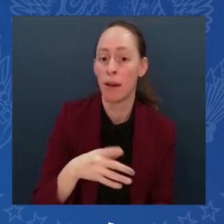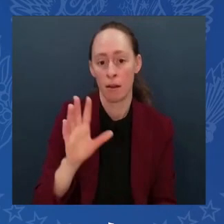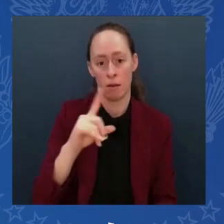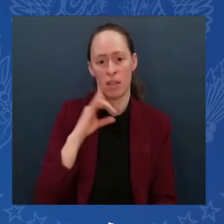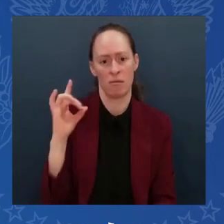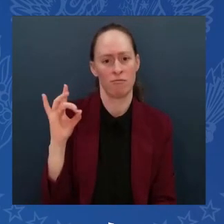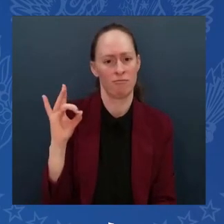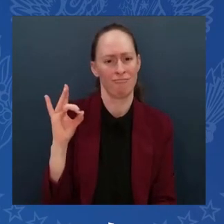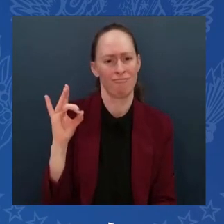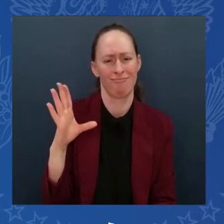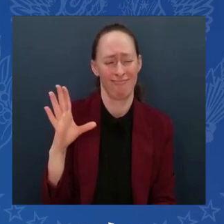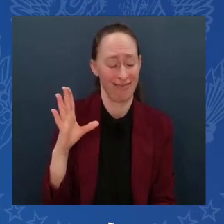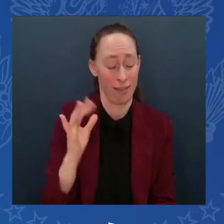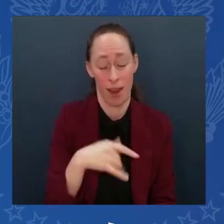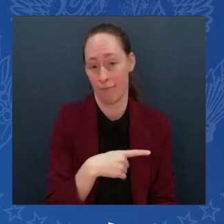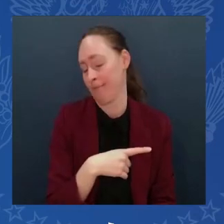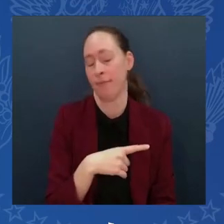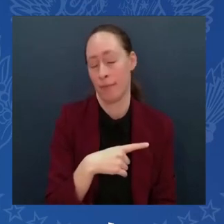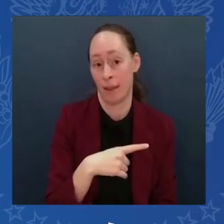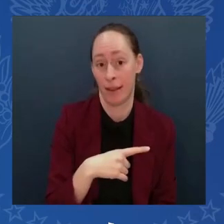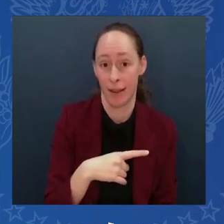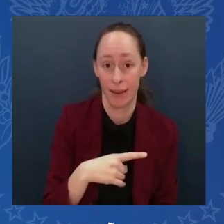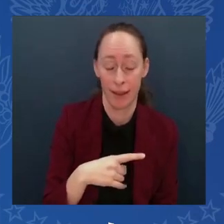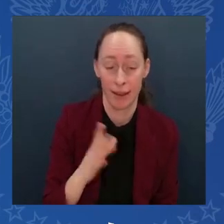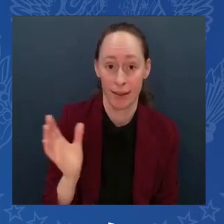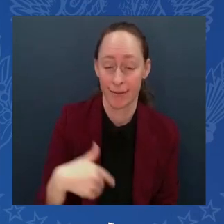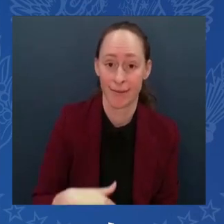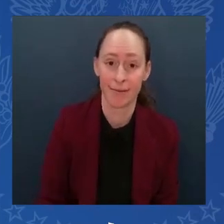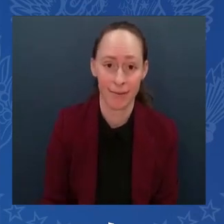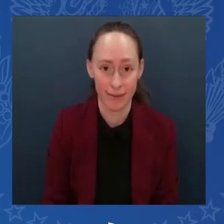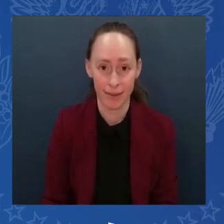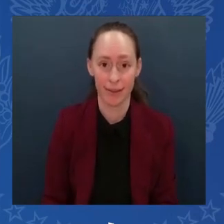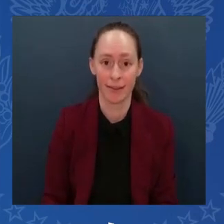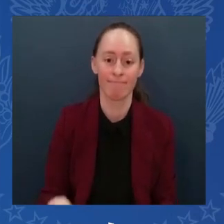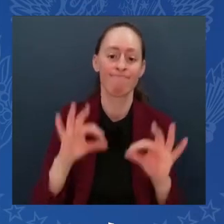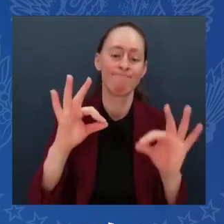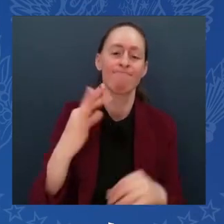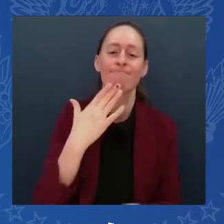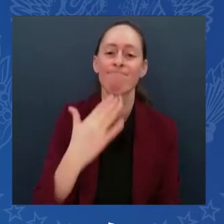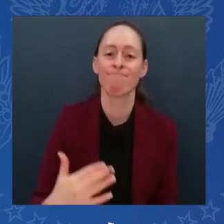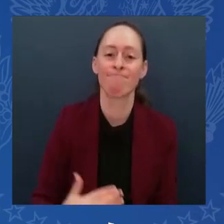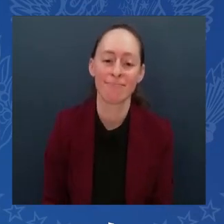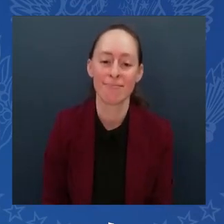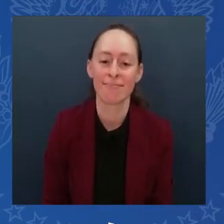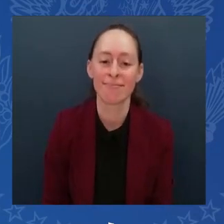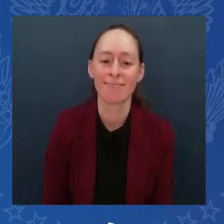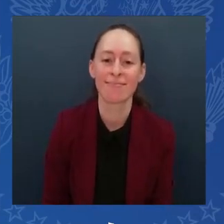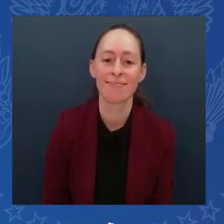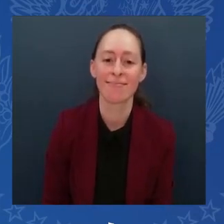serious. And you're wanting to join it. See you in Ohio.